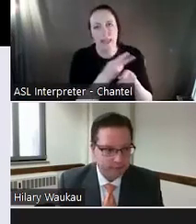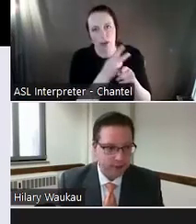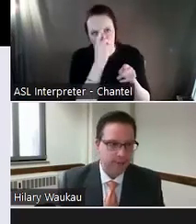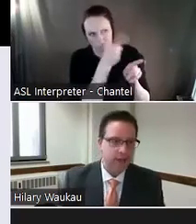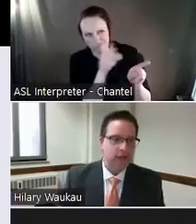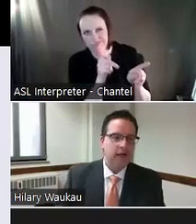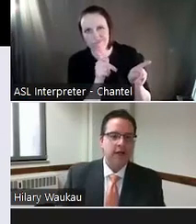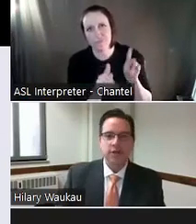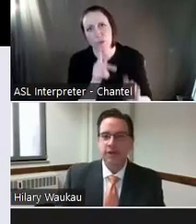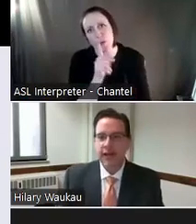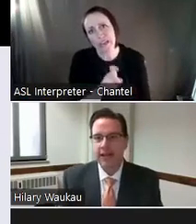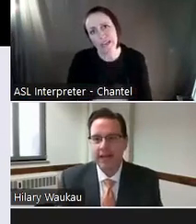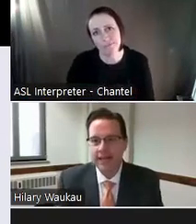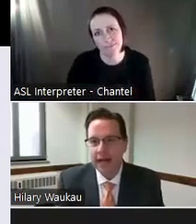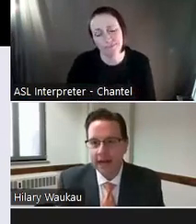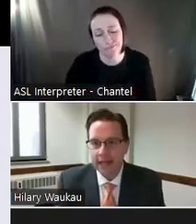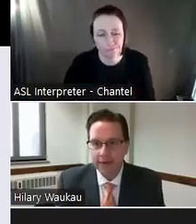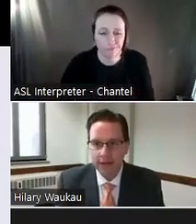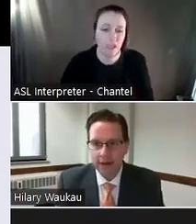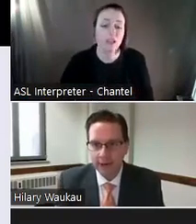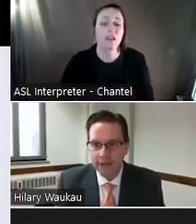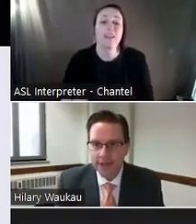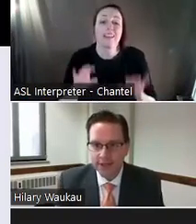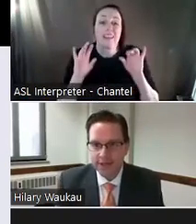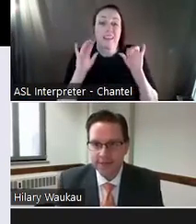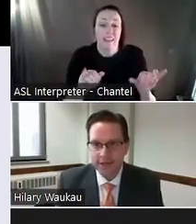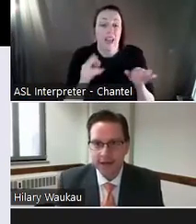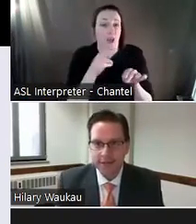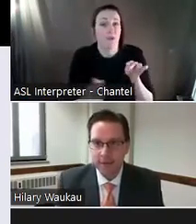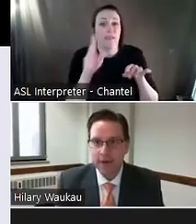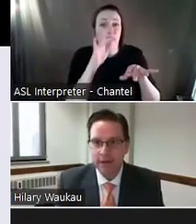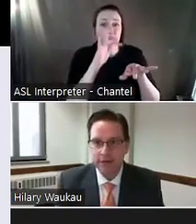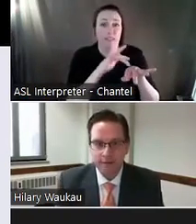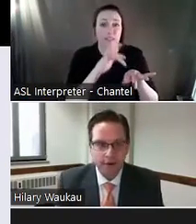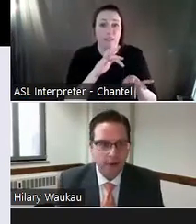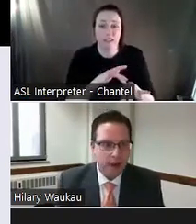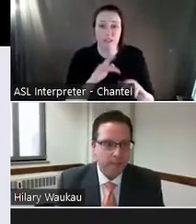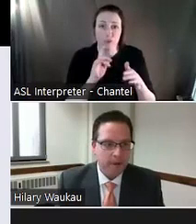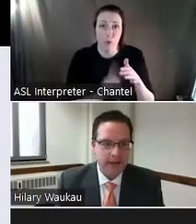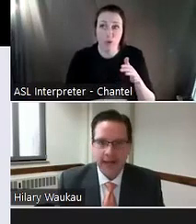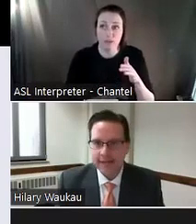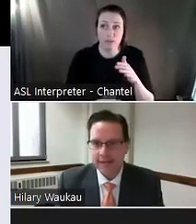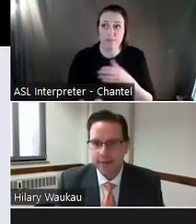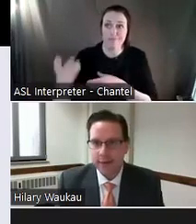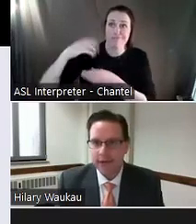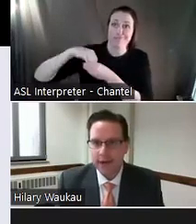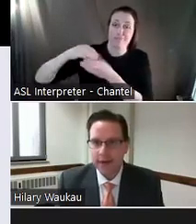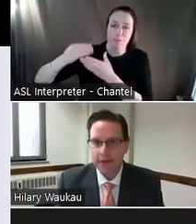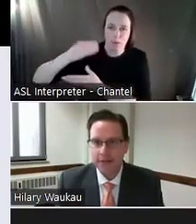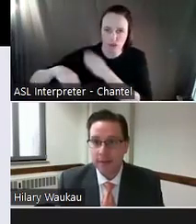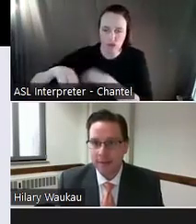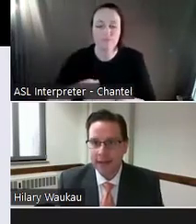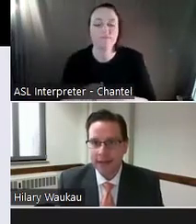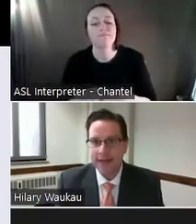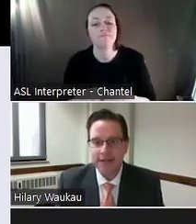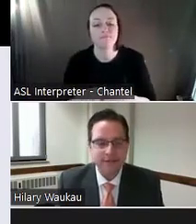deserved. So with that, that is the high level budget initiatives that we wanted to mention for you. But again, we want to talk about